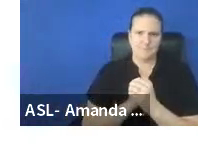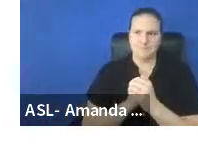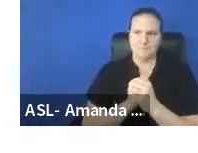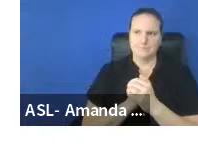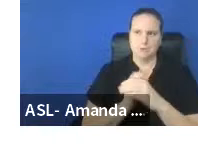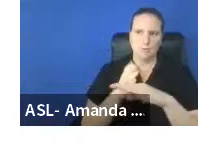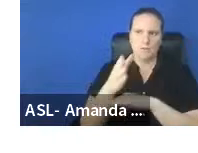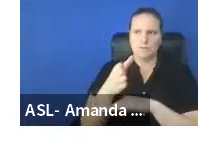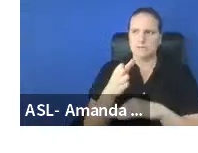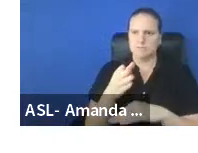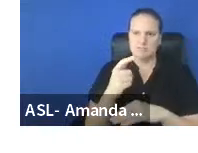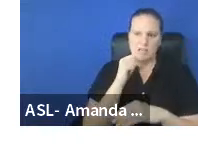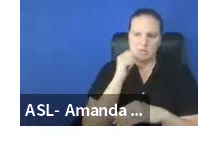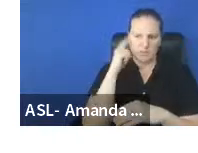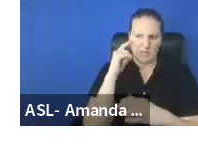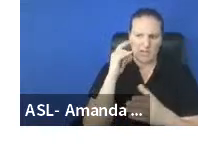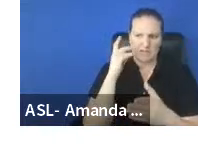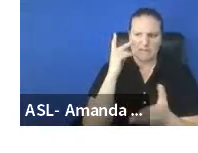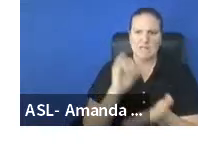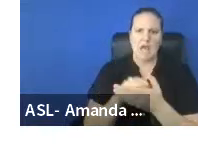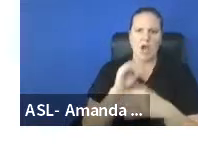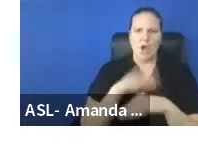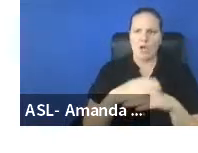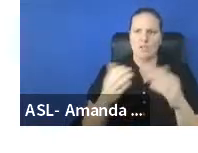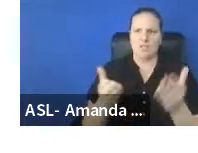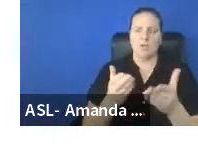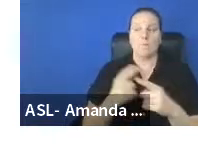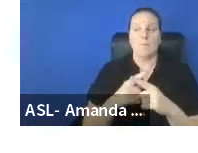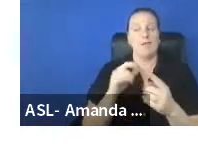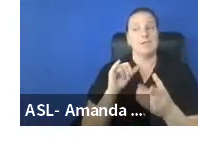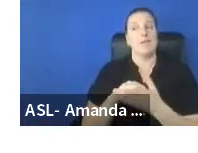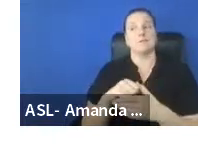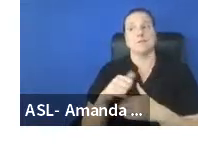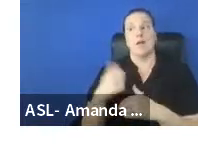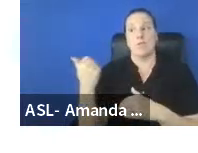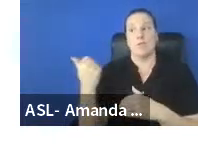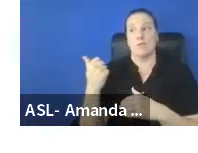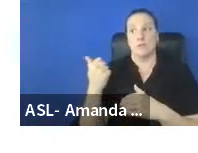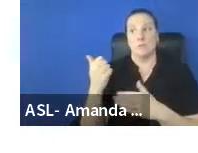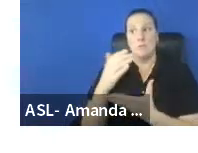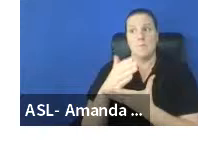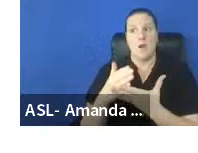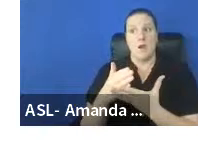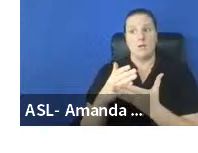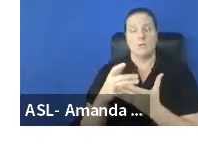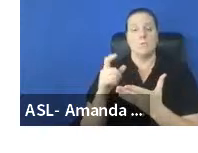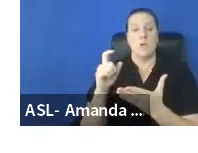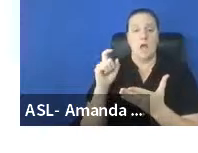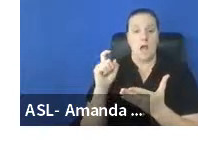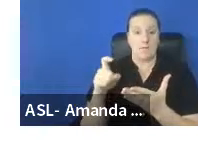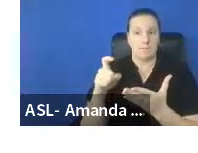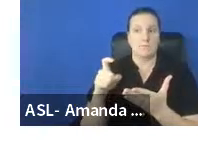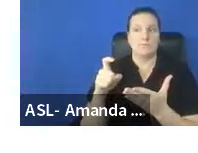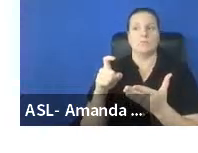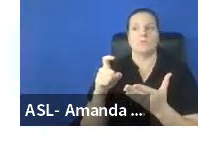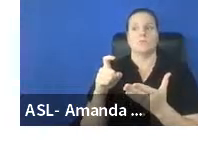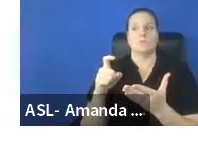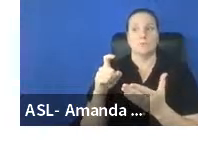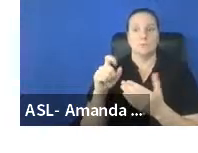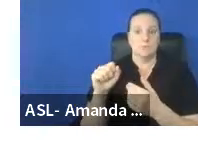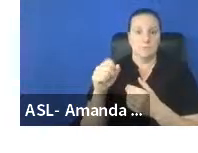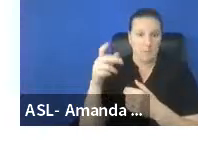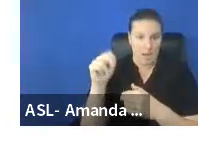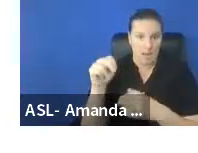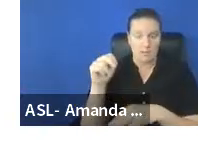crossing. I don't think I see it on here, but that's another element that we have to span over,